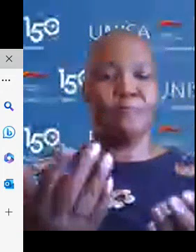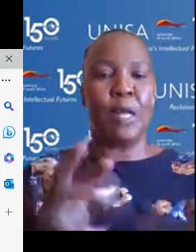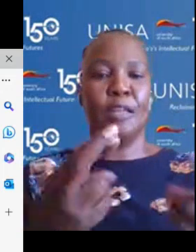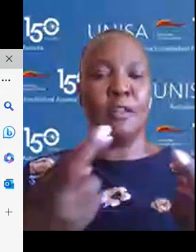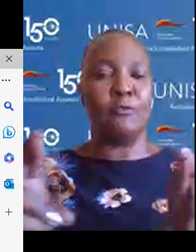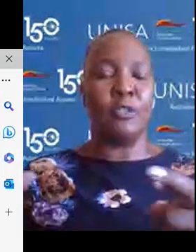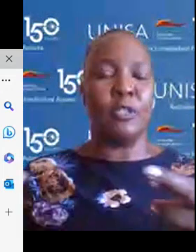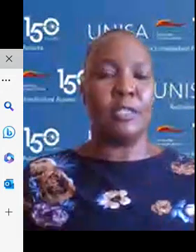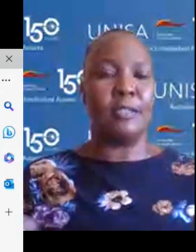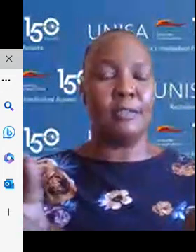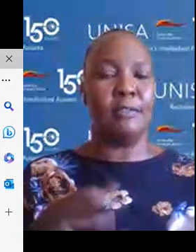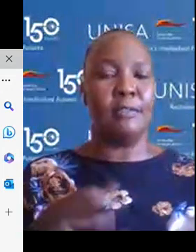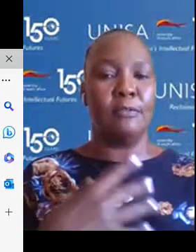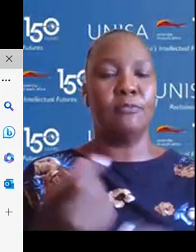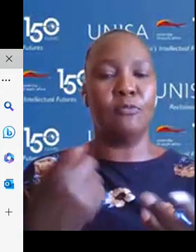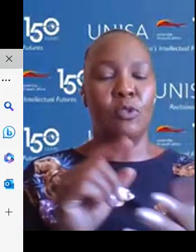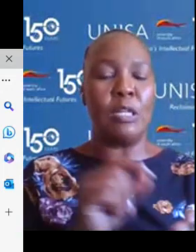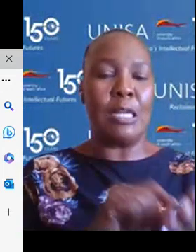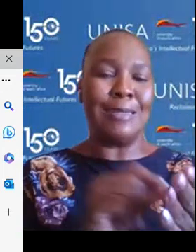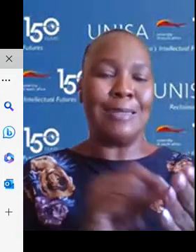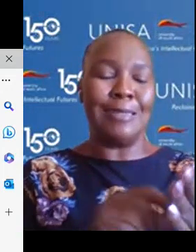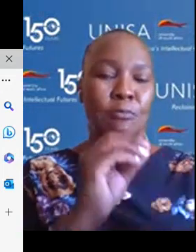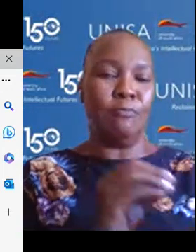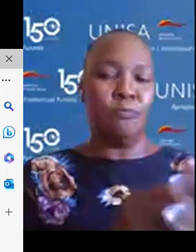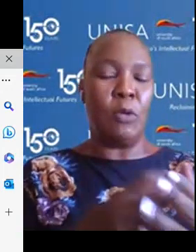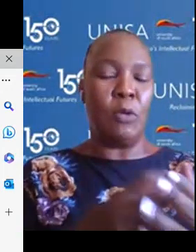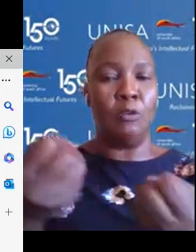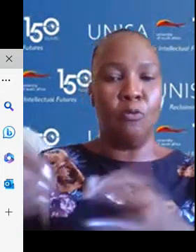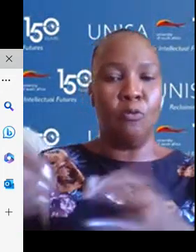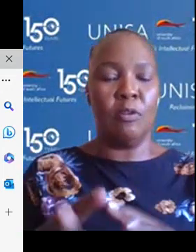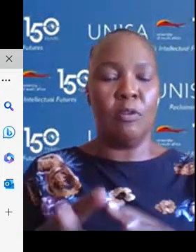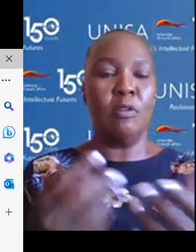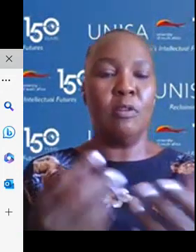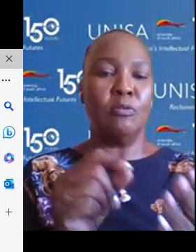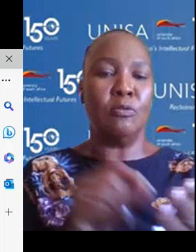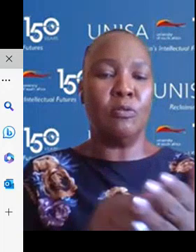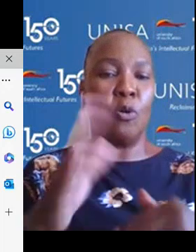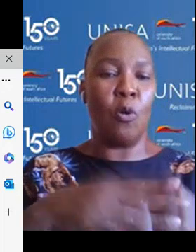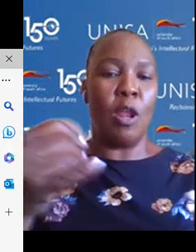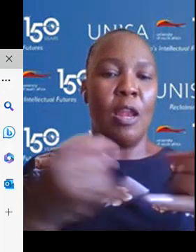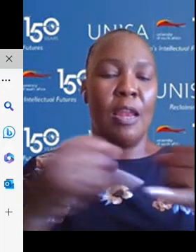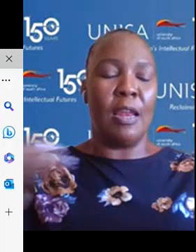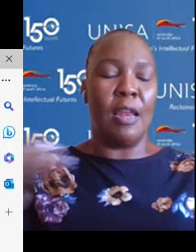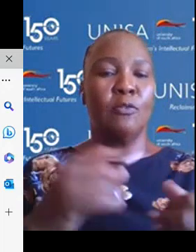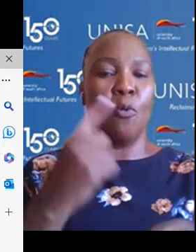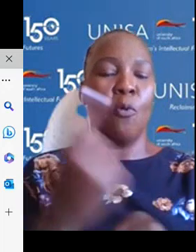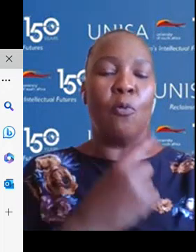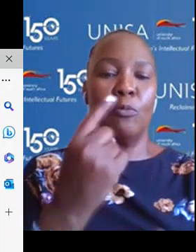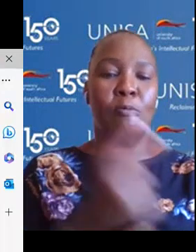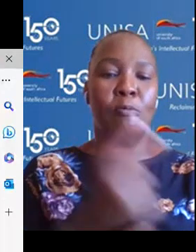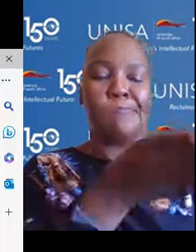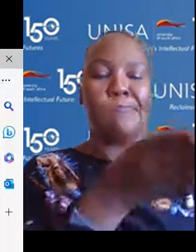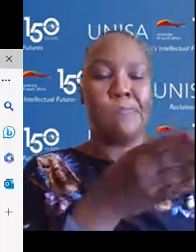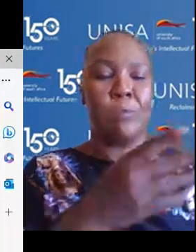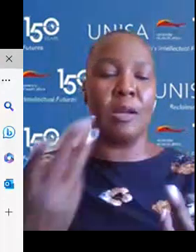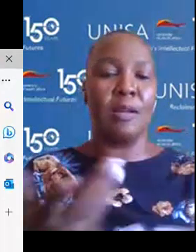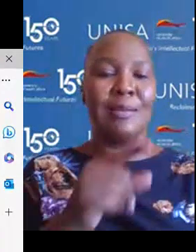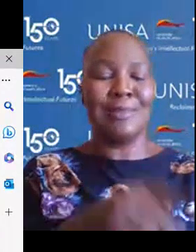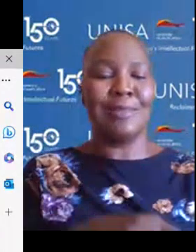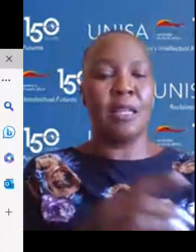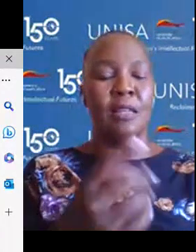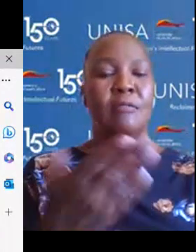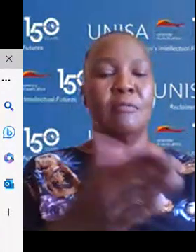resources, and you usually write it down and then it gets lost. Well, if you write it down on the online version, it's always available. So that's really an